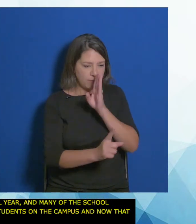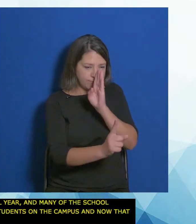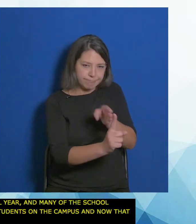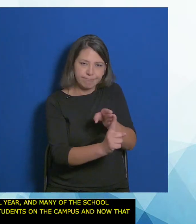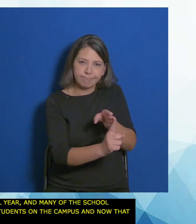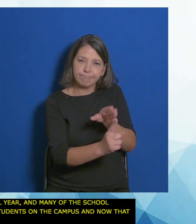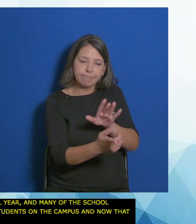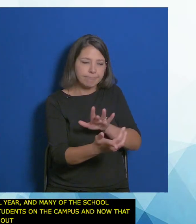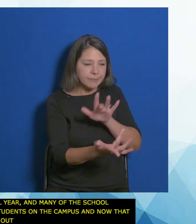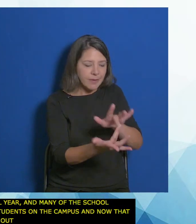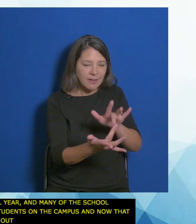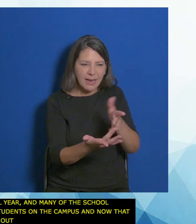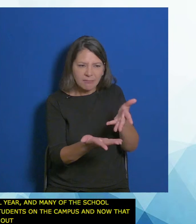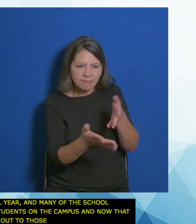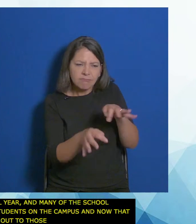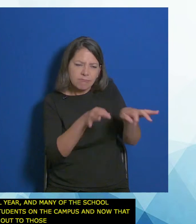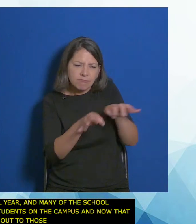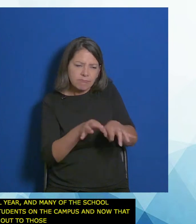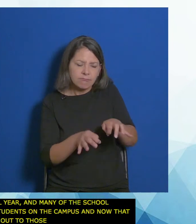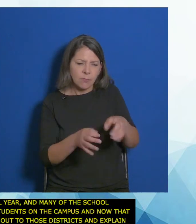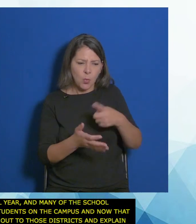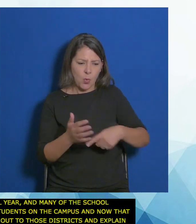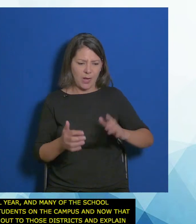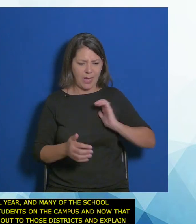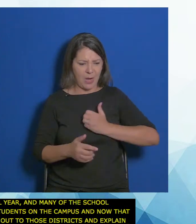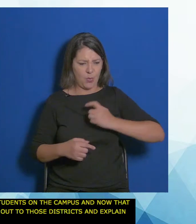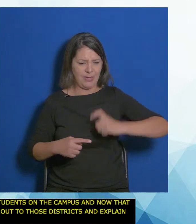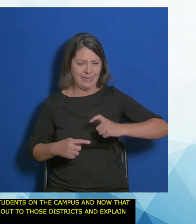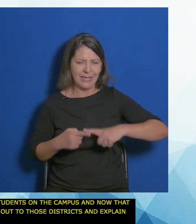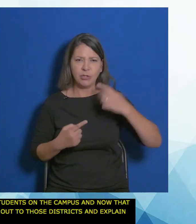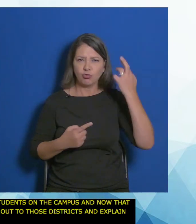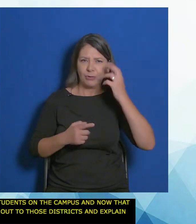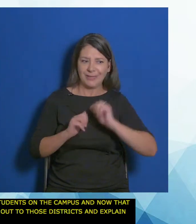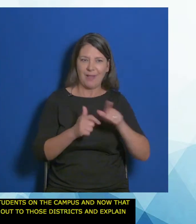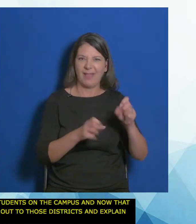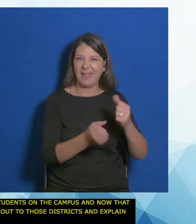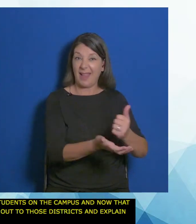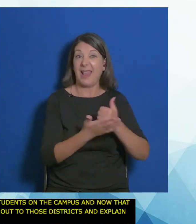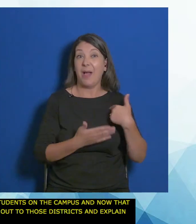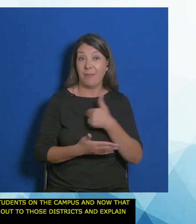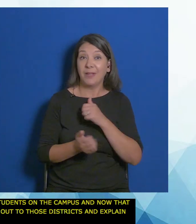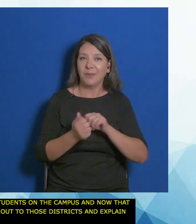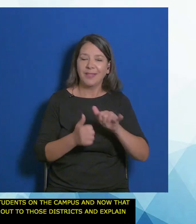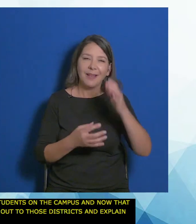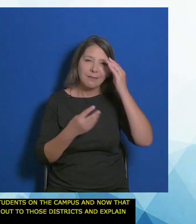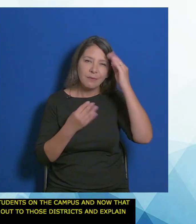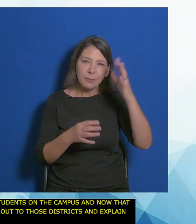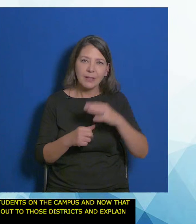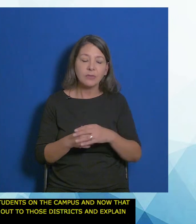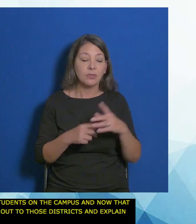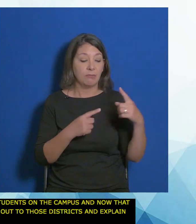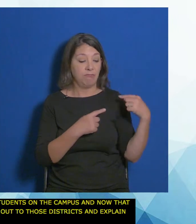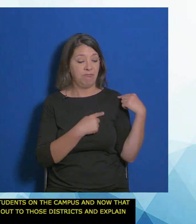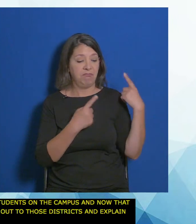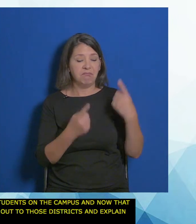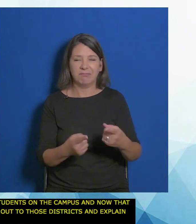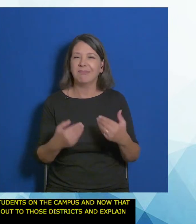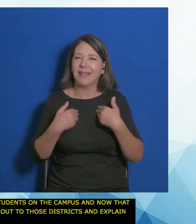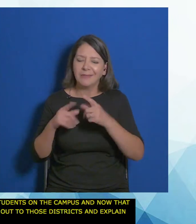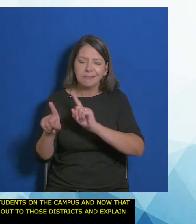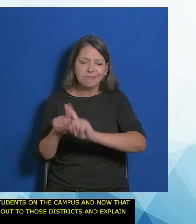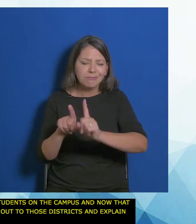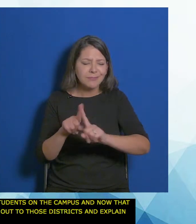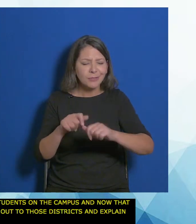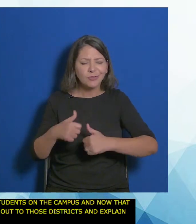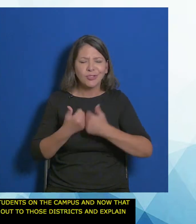districts and explain the need and how they can assist us with that data. All along, there have been challenges that have been in front